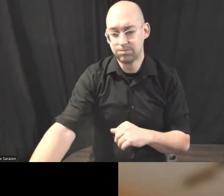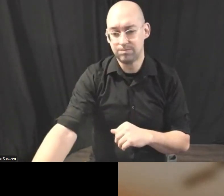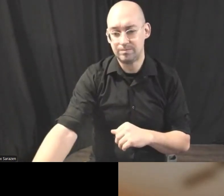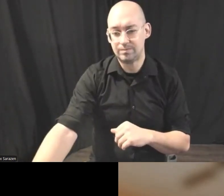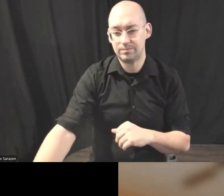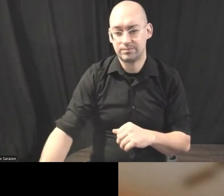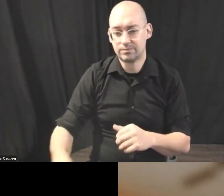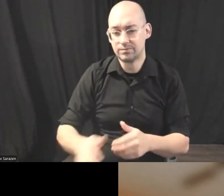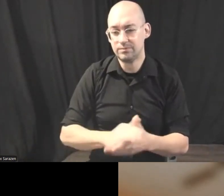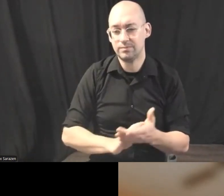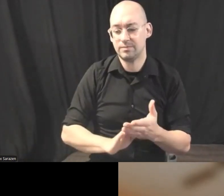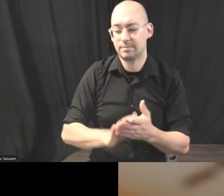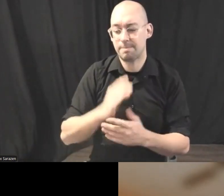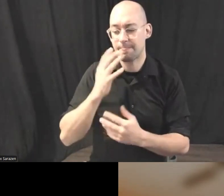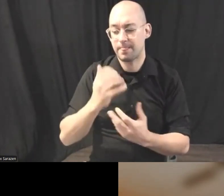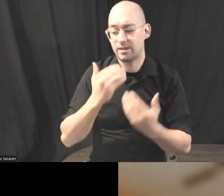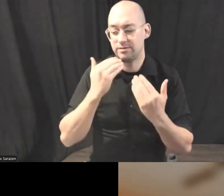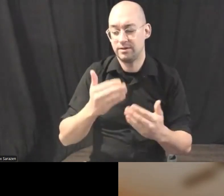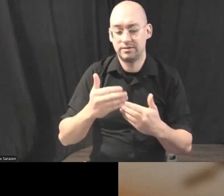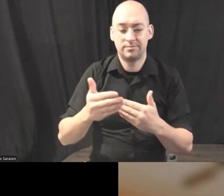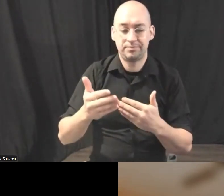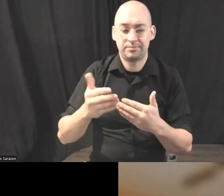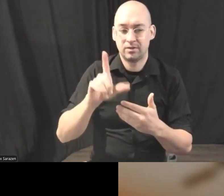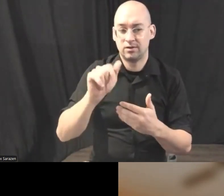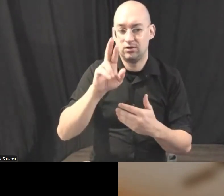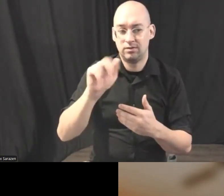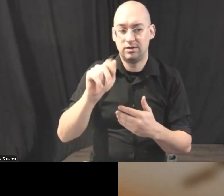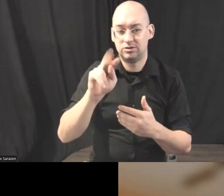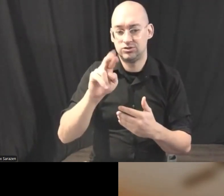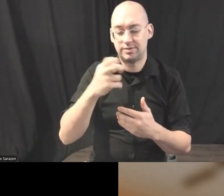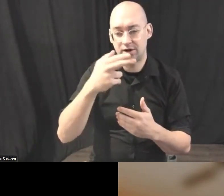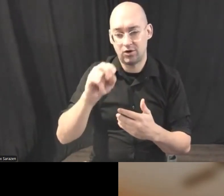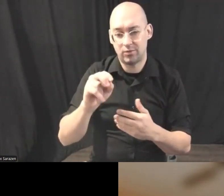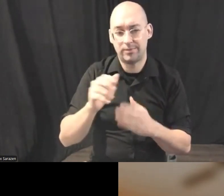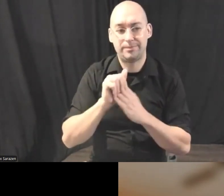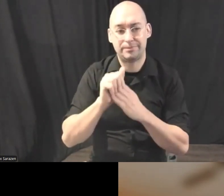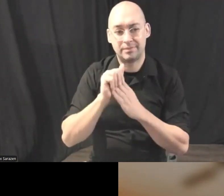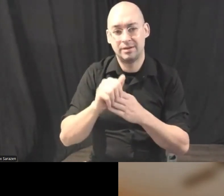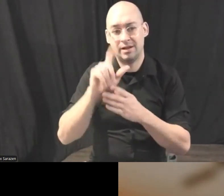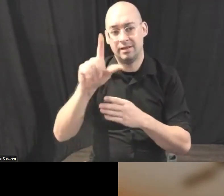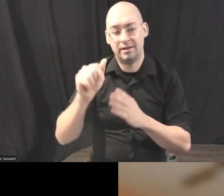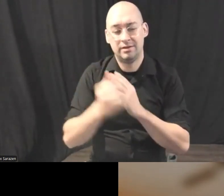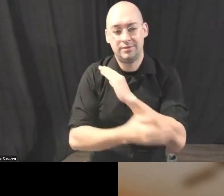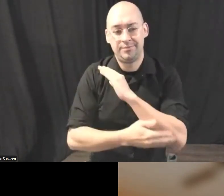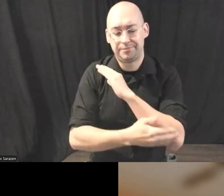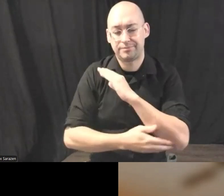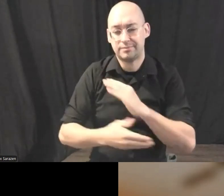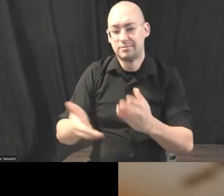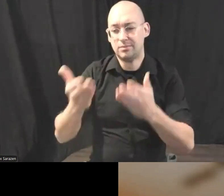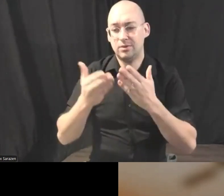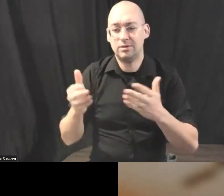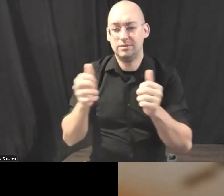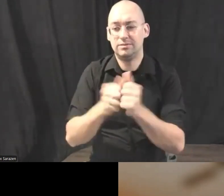and especially Dr. Laura Trejo, who's a phenomenal leader in LA County. She brought together about